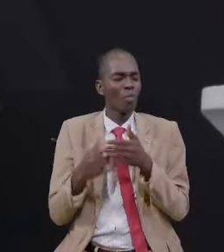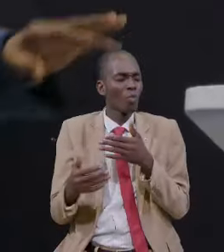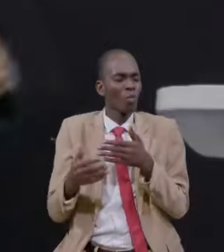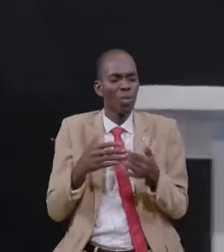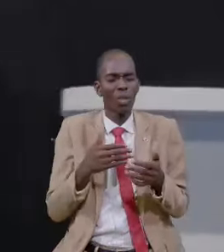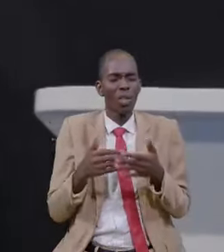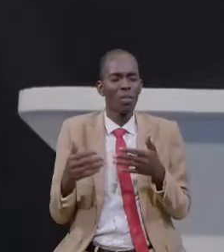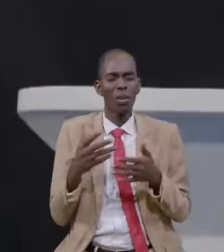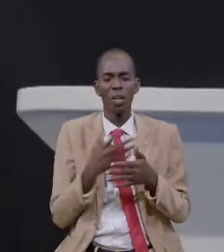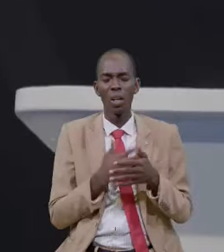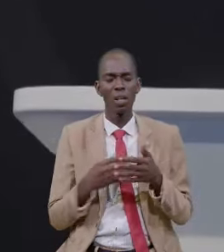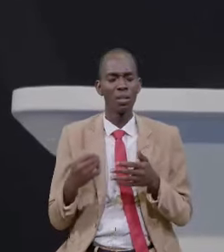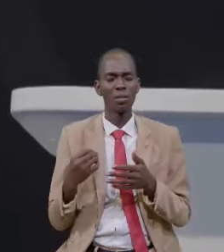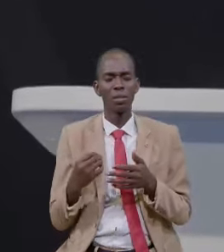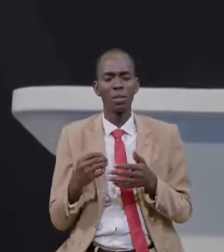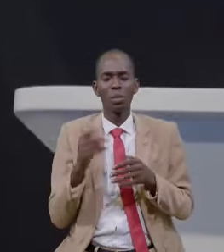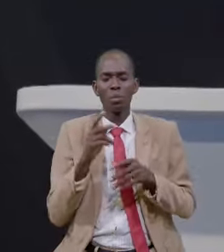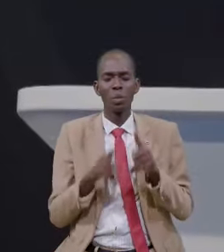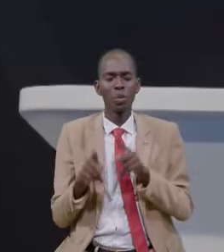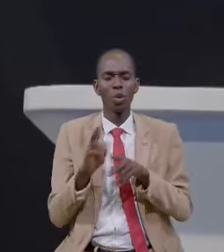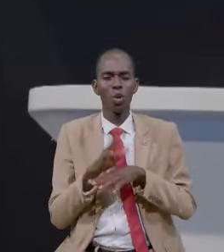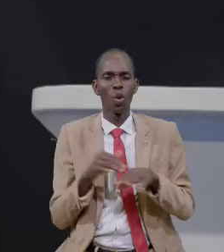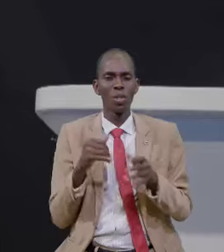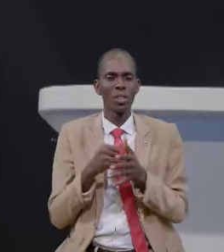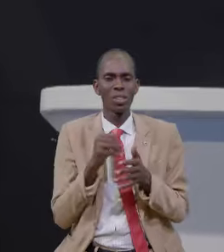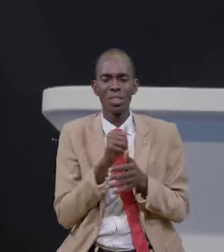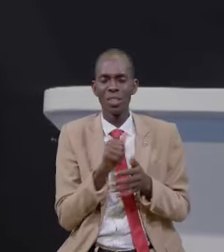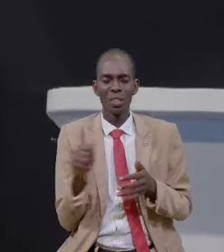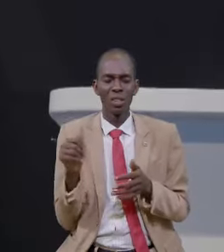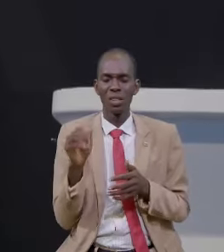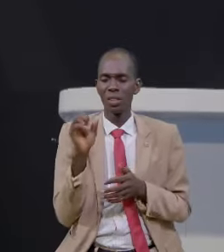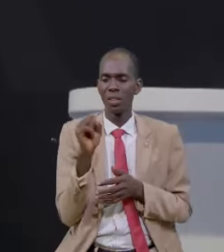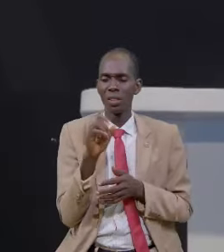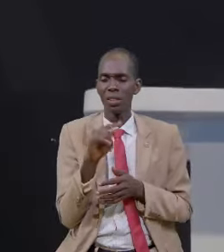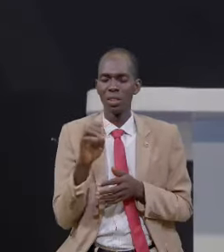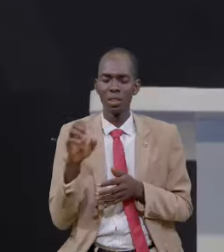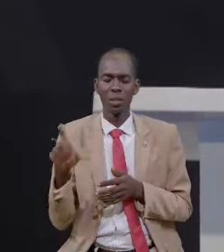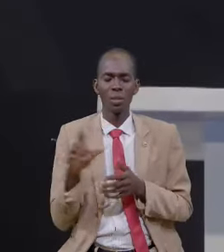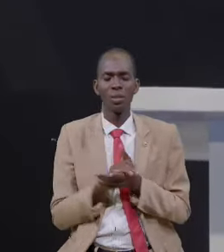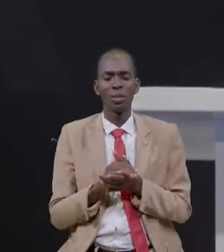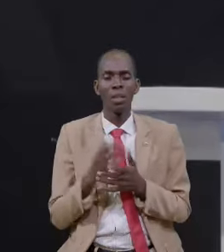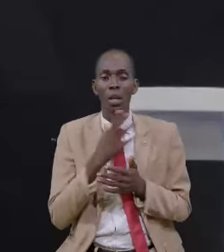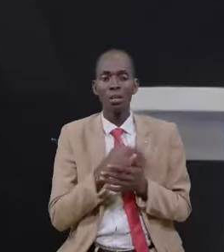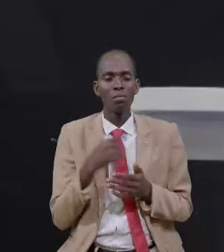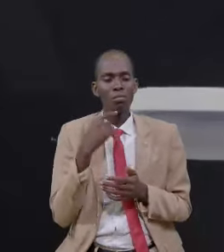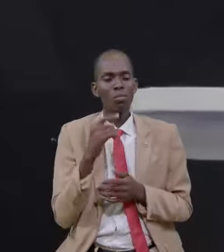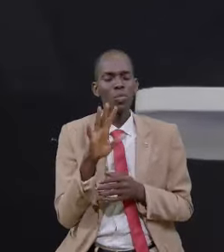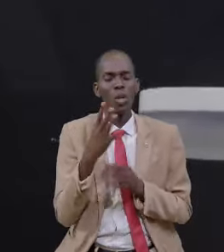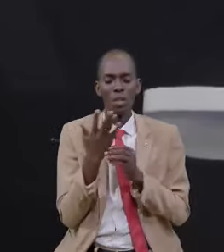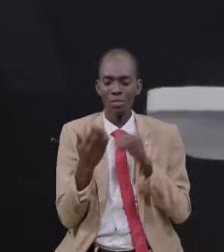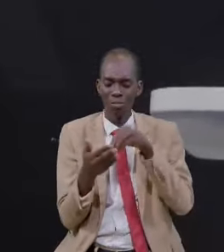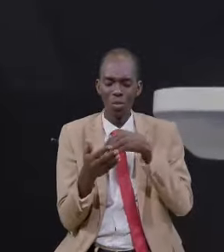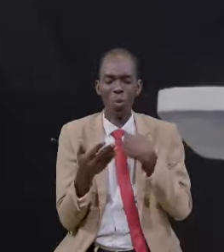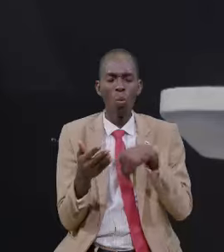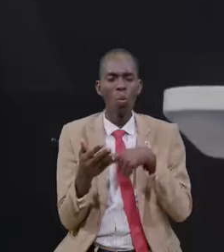people call it, is still. And the hand is just like that. I say, stretch out your hand. Pastor, the thing